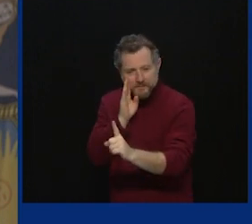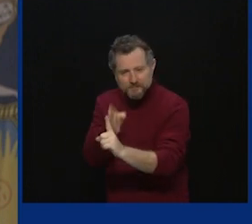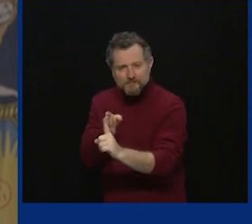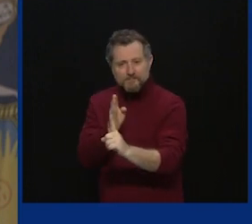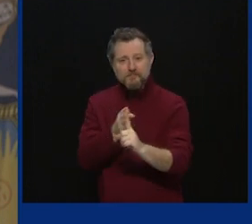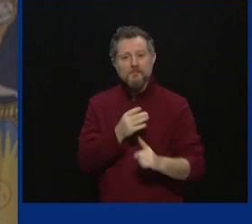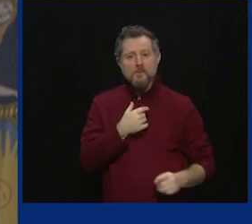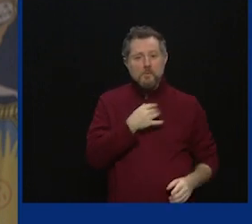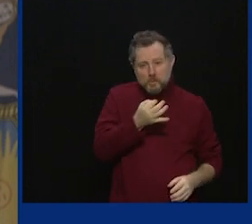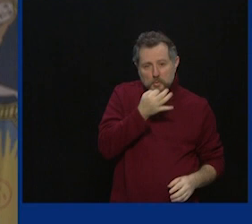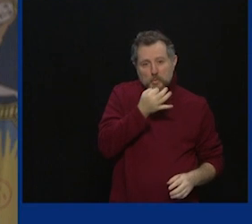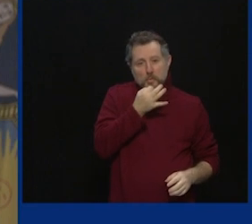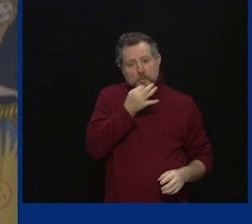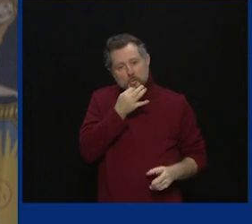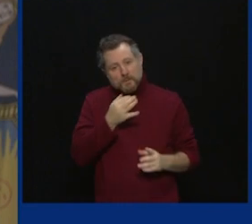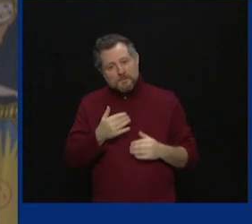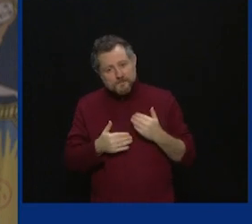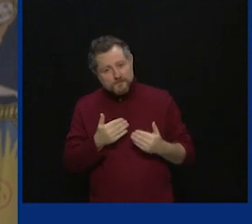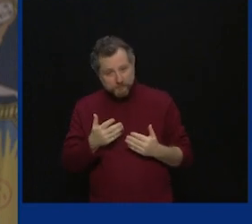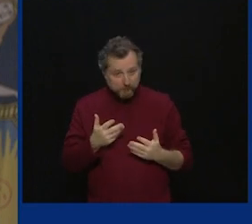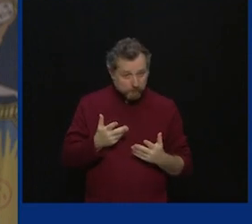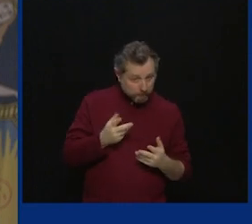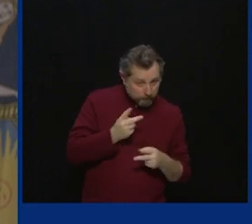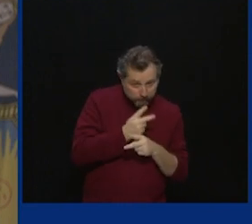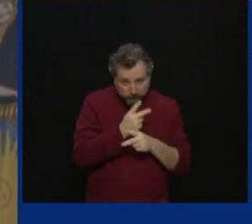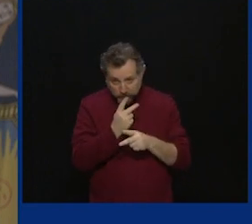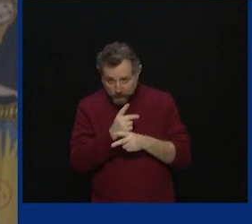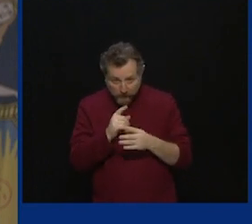want to make sure I have all the details before we announce that.